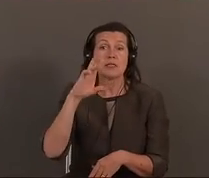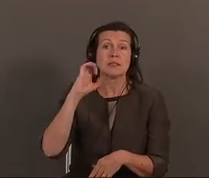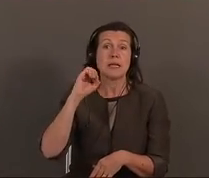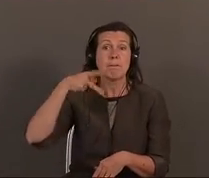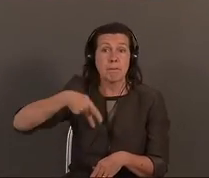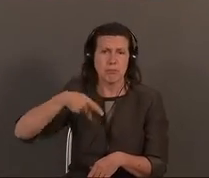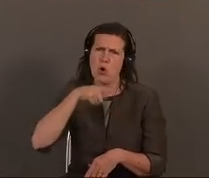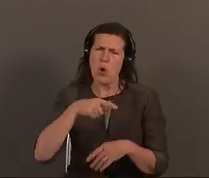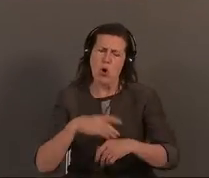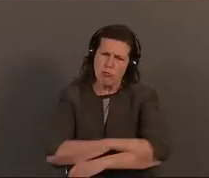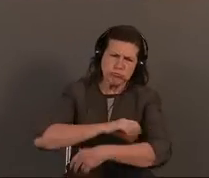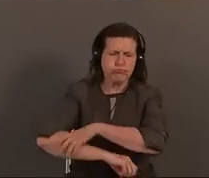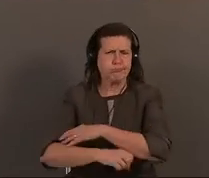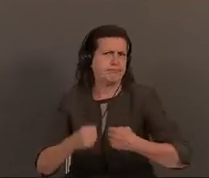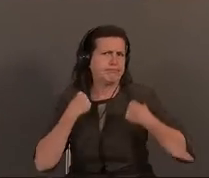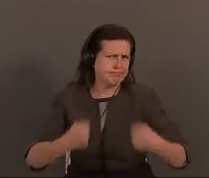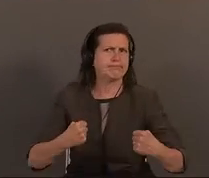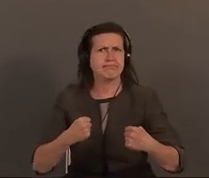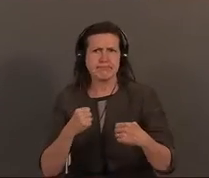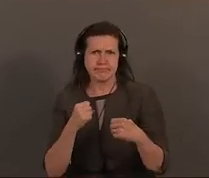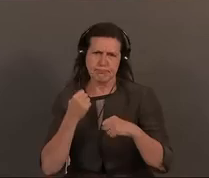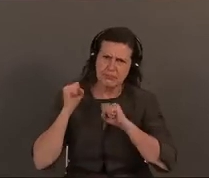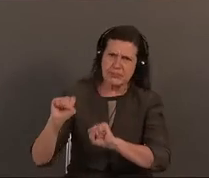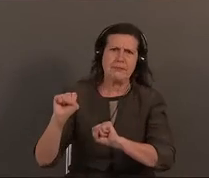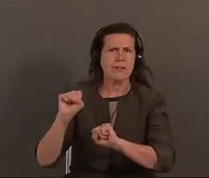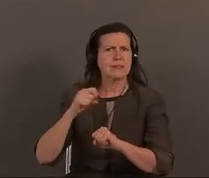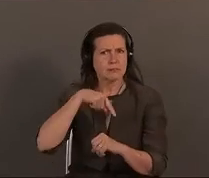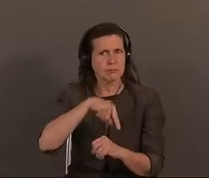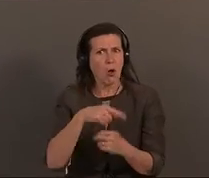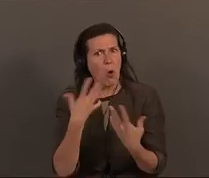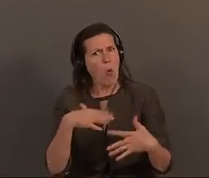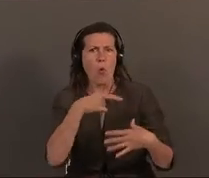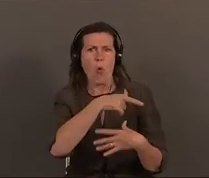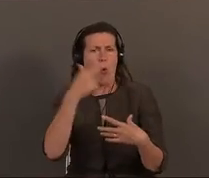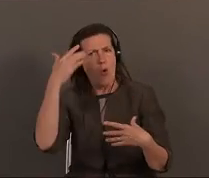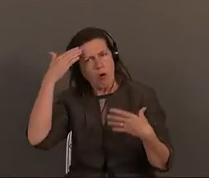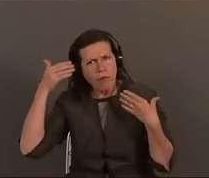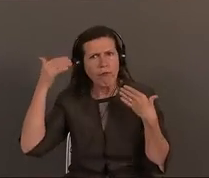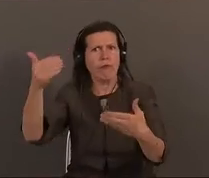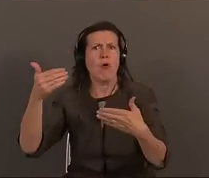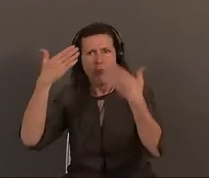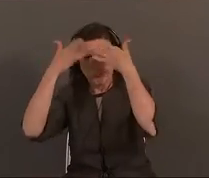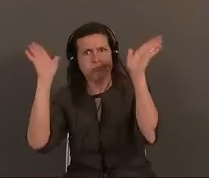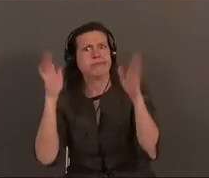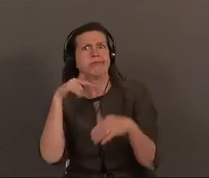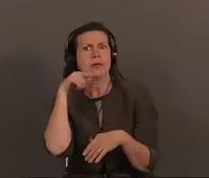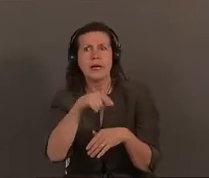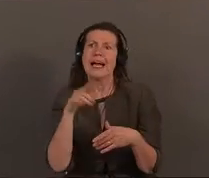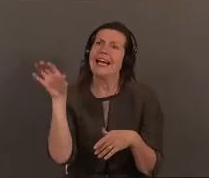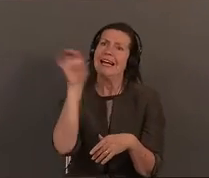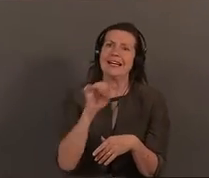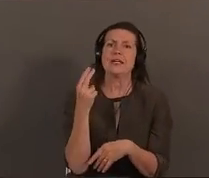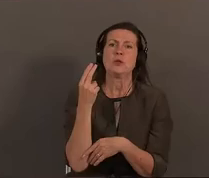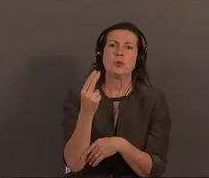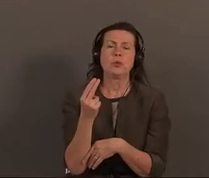and proactive way, and I think you have the same forward-looking approach when it comes to the European